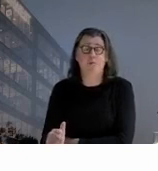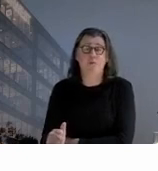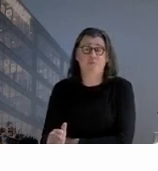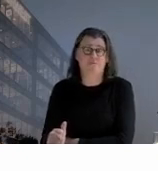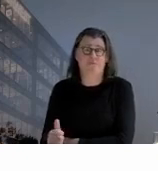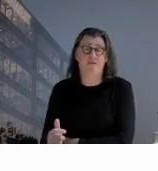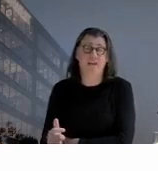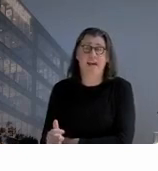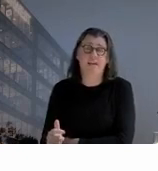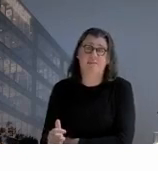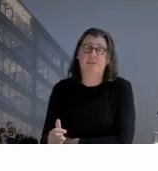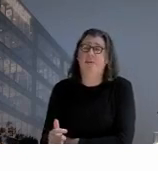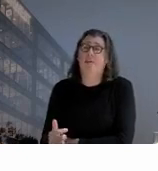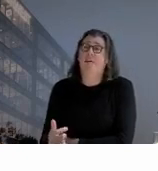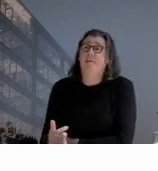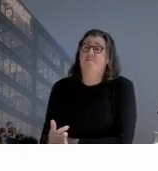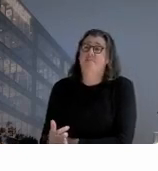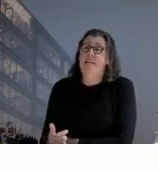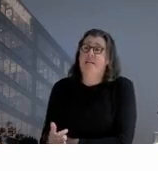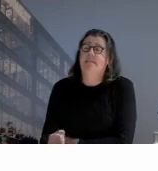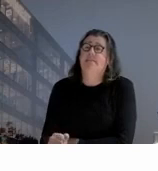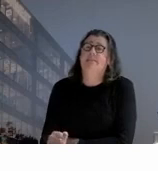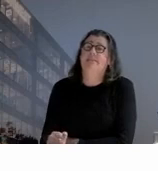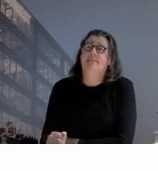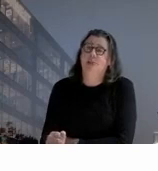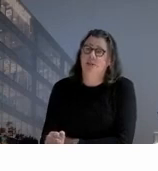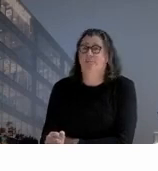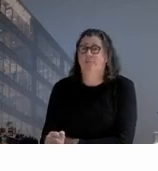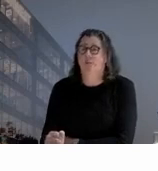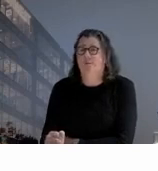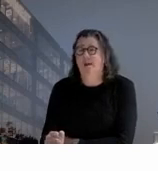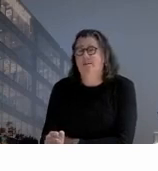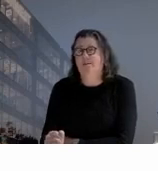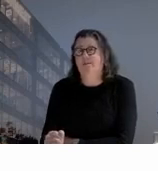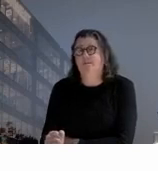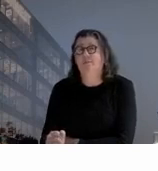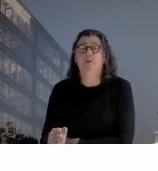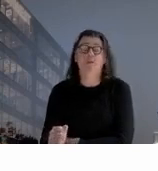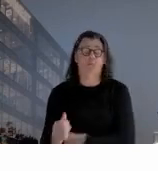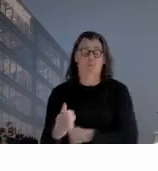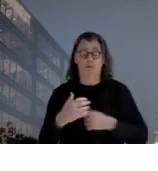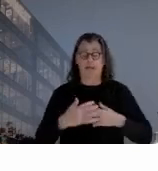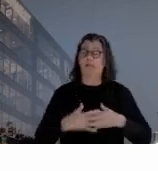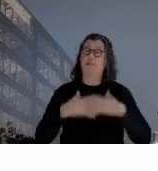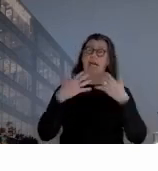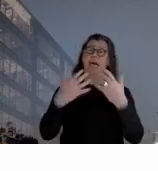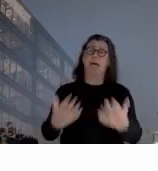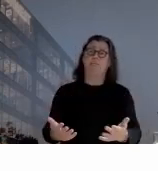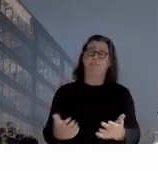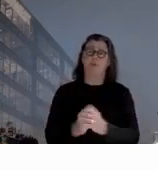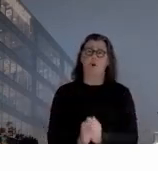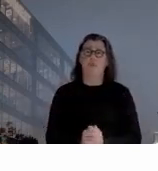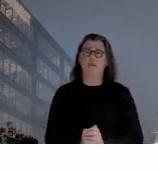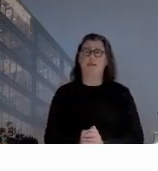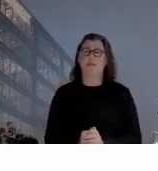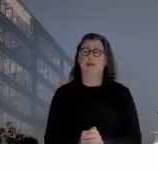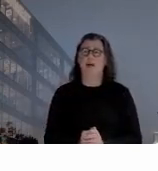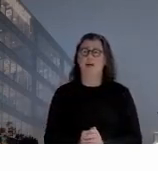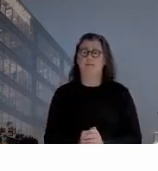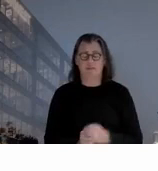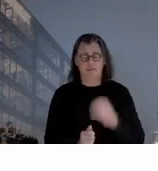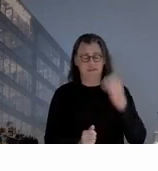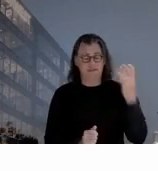or $2.35 million more expensive. So we just presented the data openly